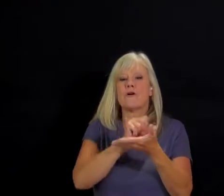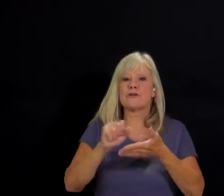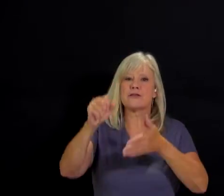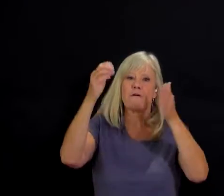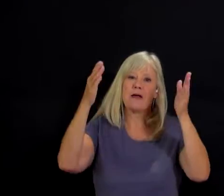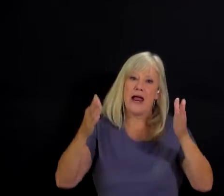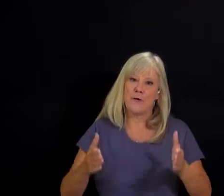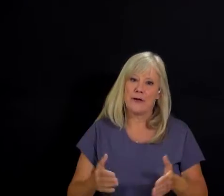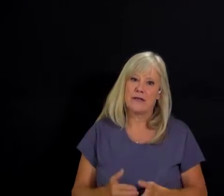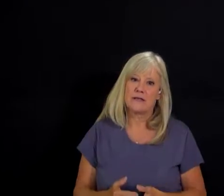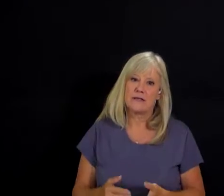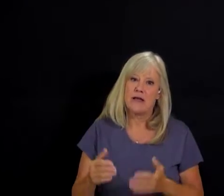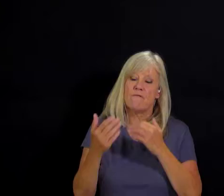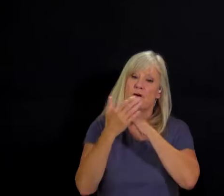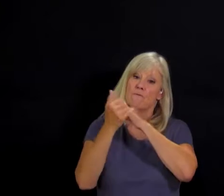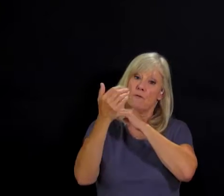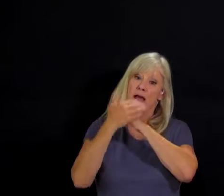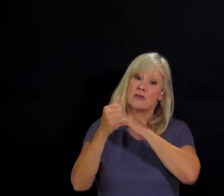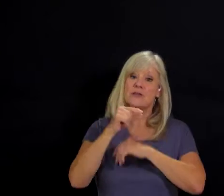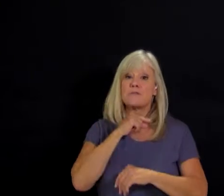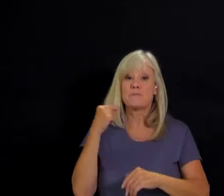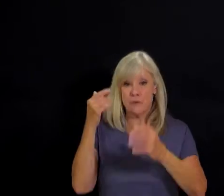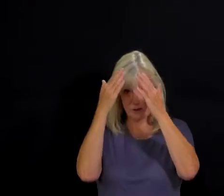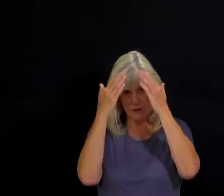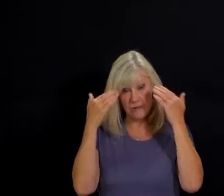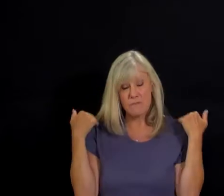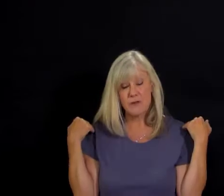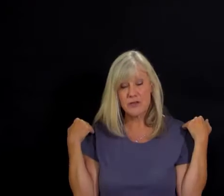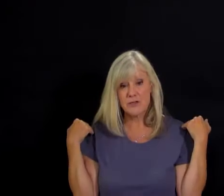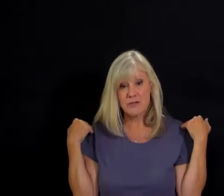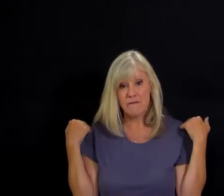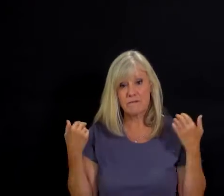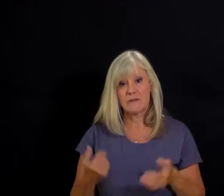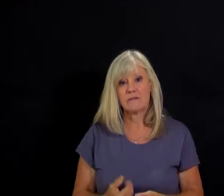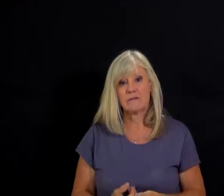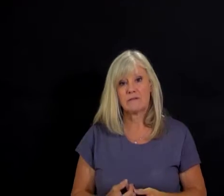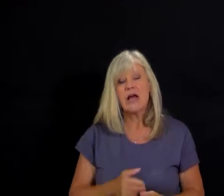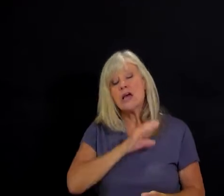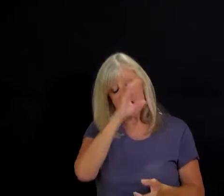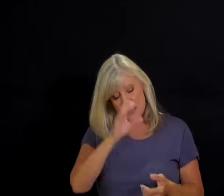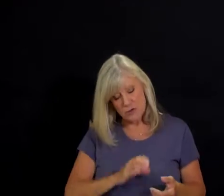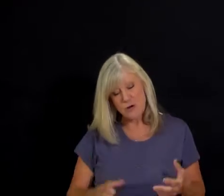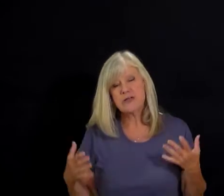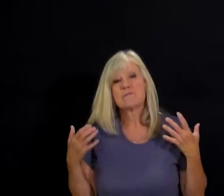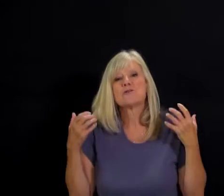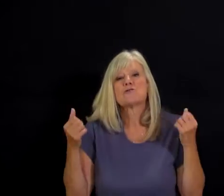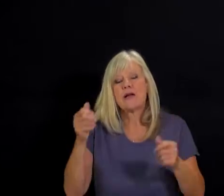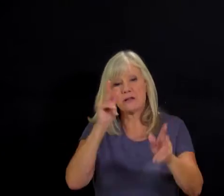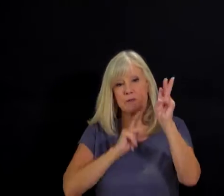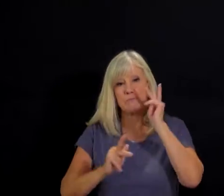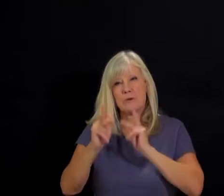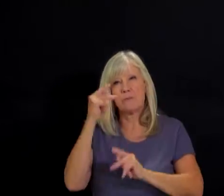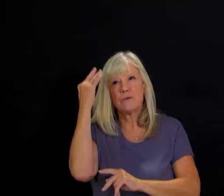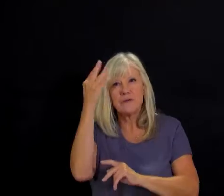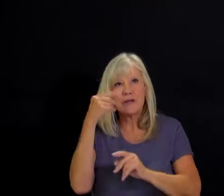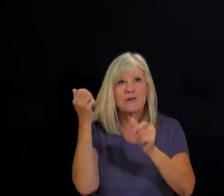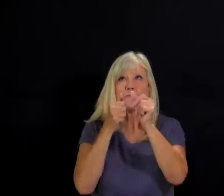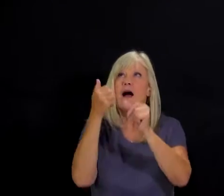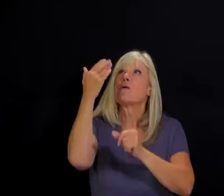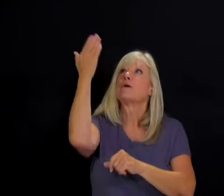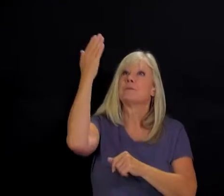seminarians, and for vocations to the priesthood and religious life, that Christ may strengthen those who are discerning to follow